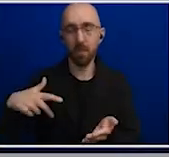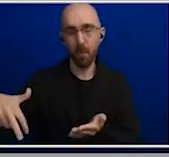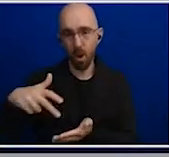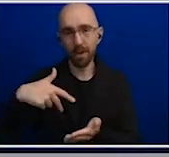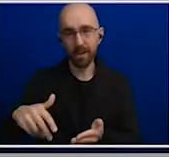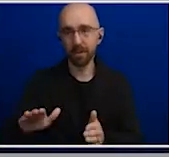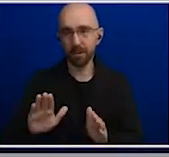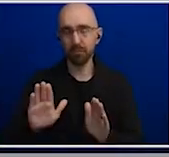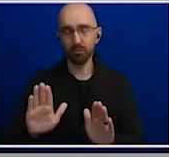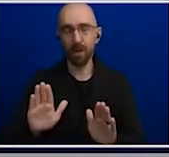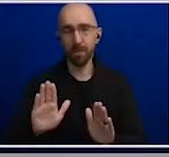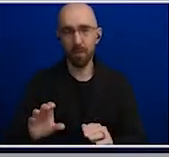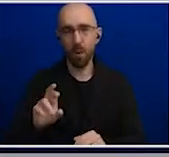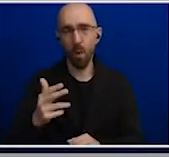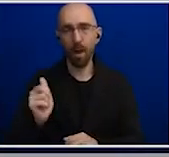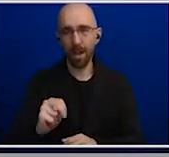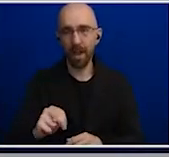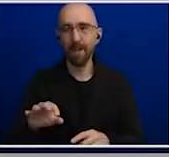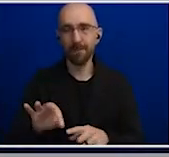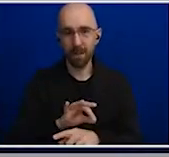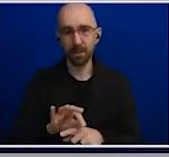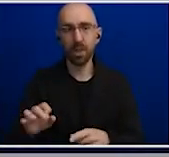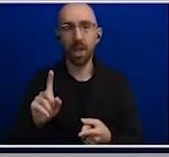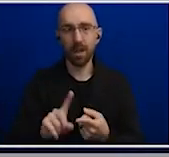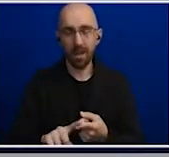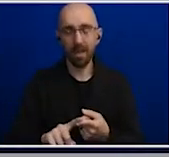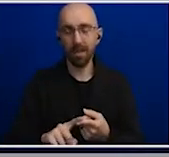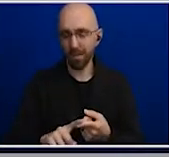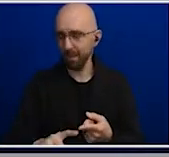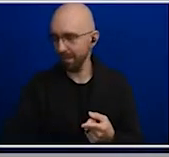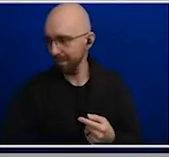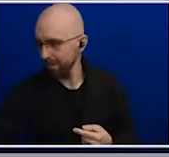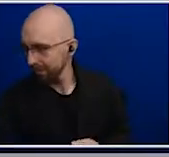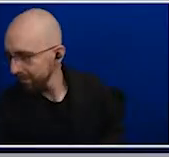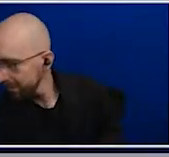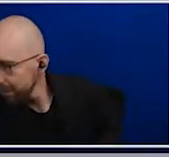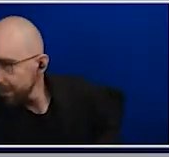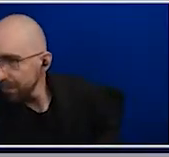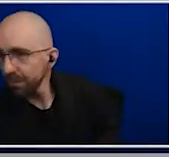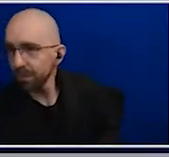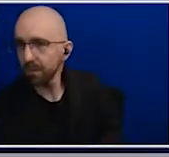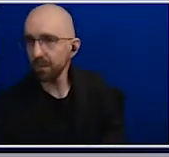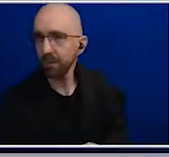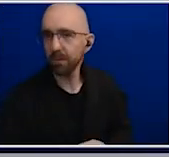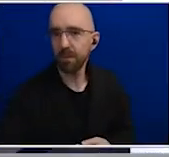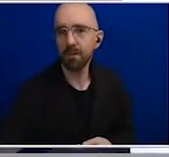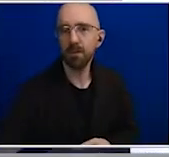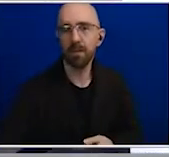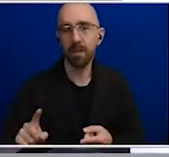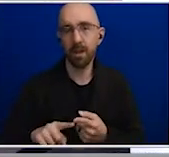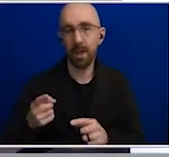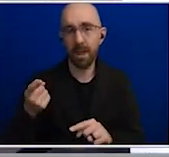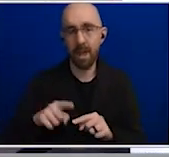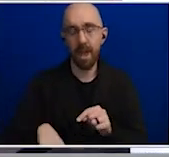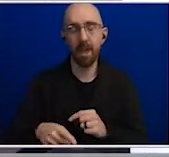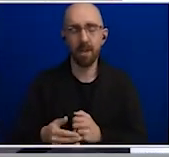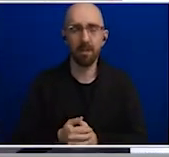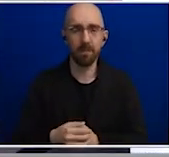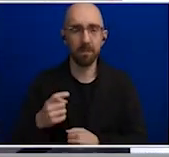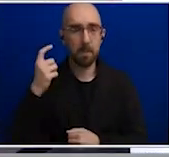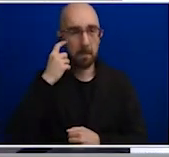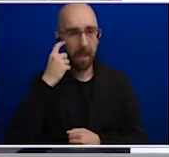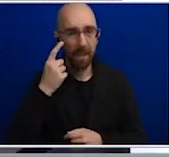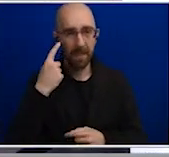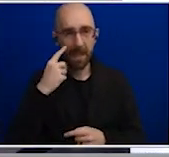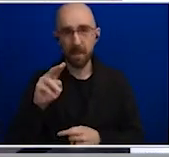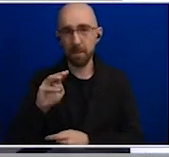can function until until it can't. But it is. Mentally, remarkable. do you think his mental state helped